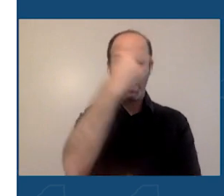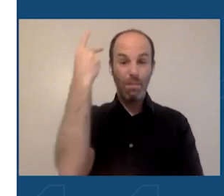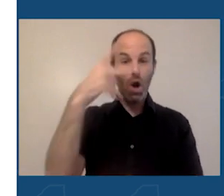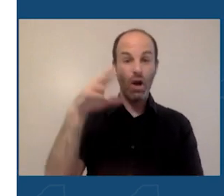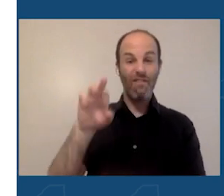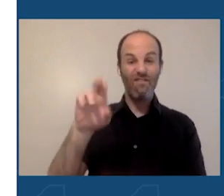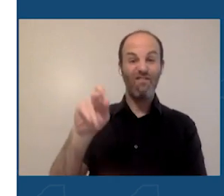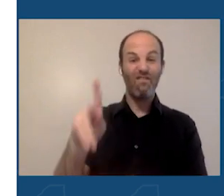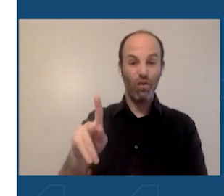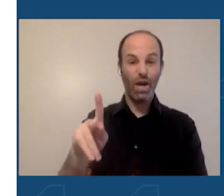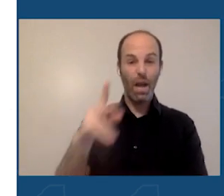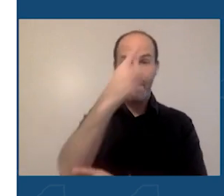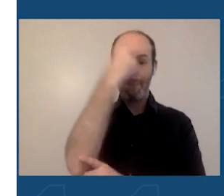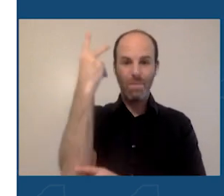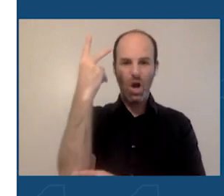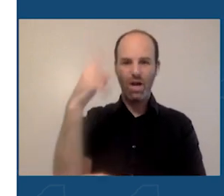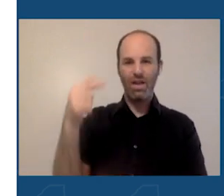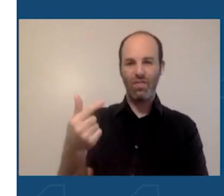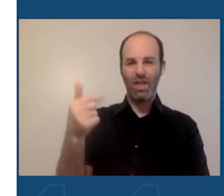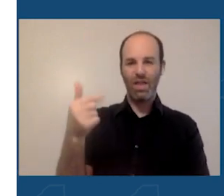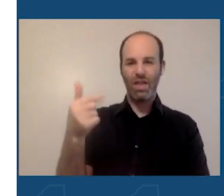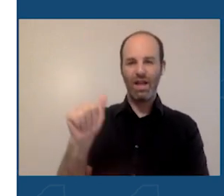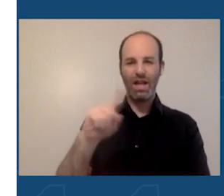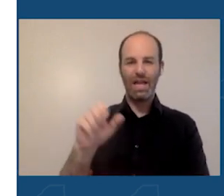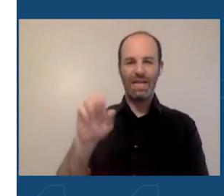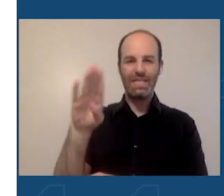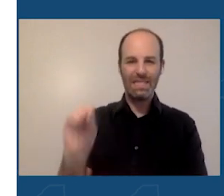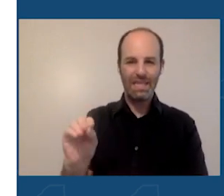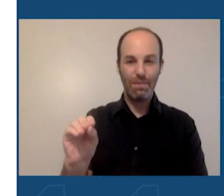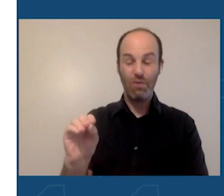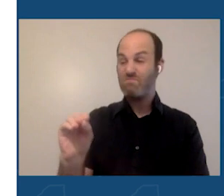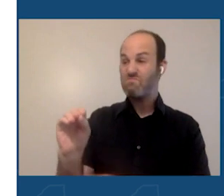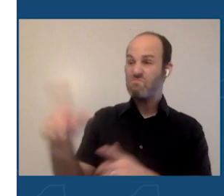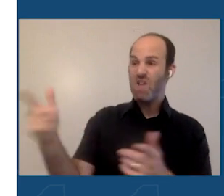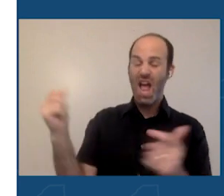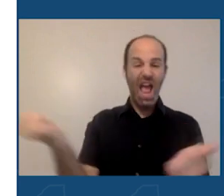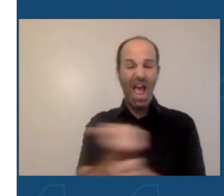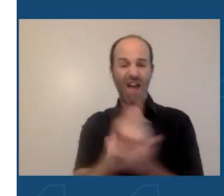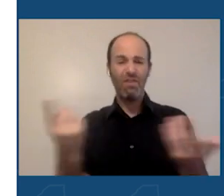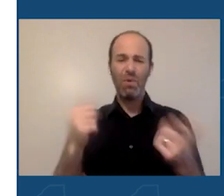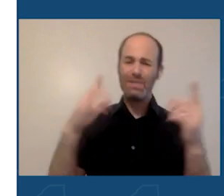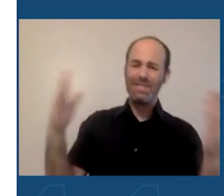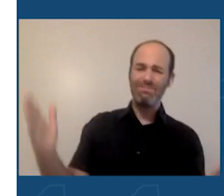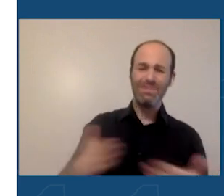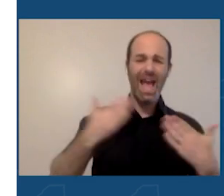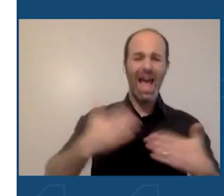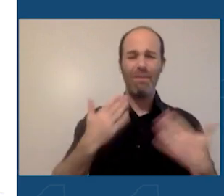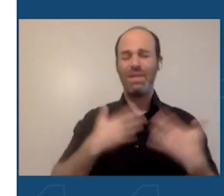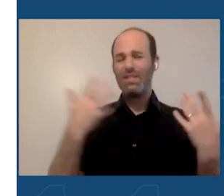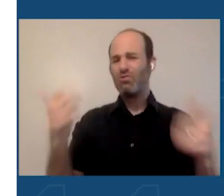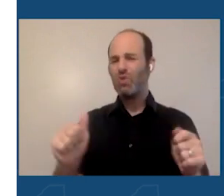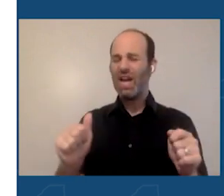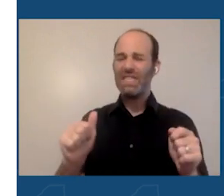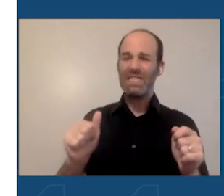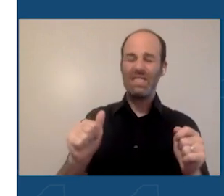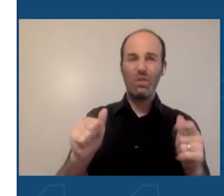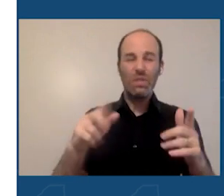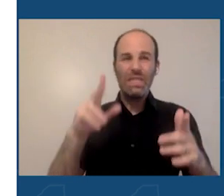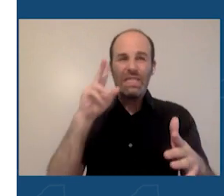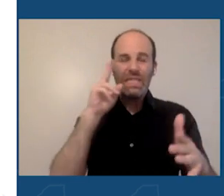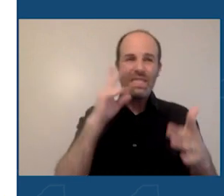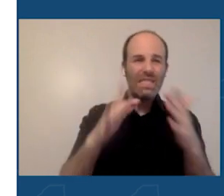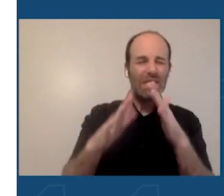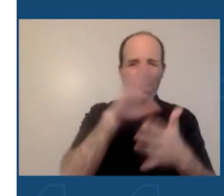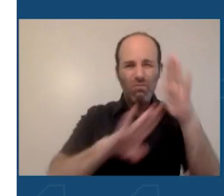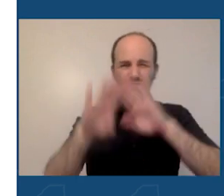and just everybody just was so happy. It was just, you know, we're trying to just break through this pandemic and see a better time. And I was here for